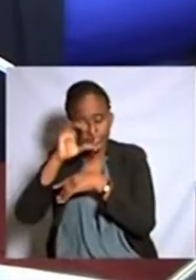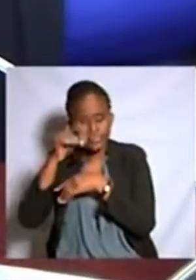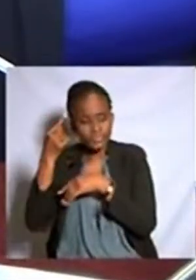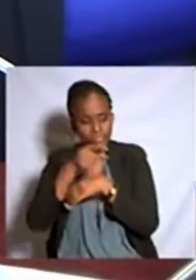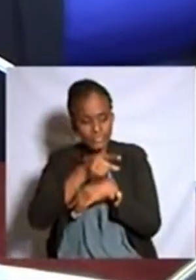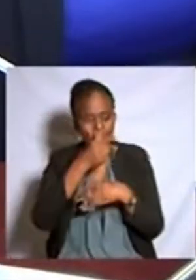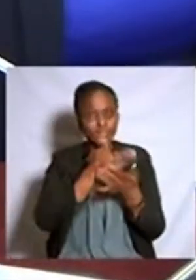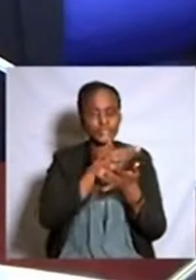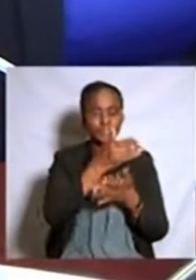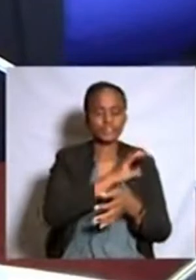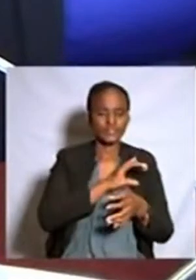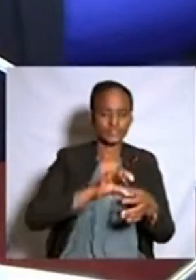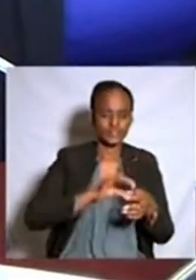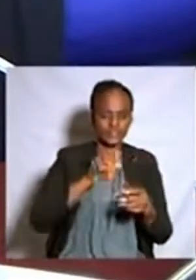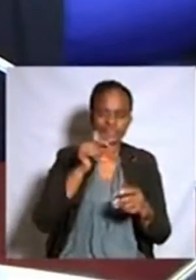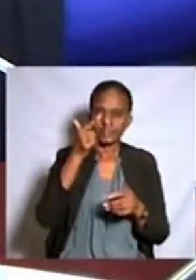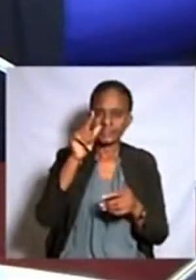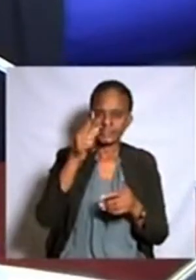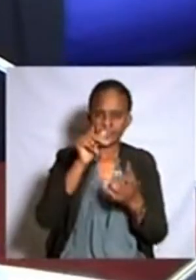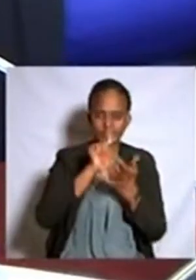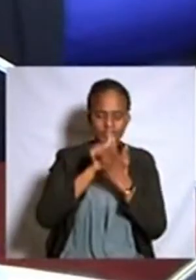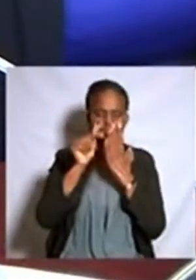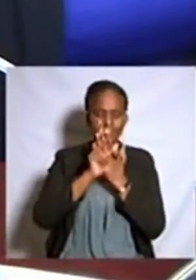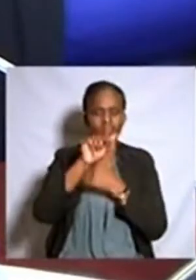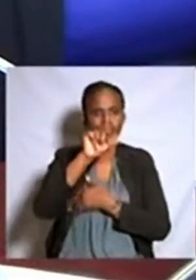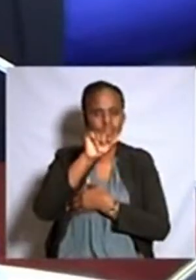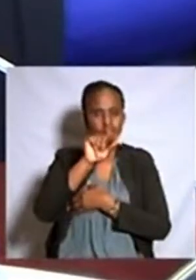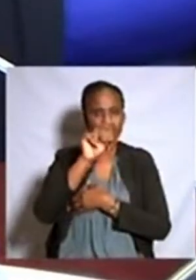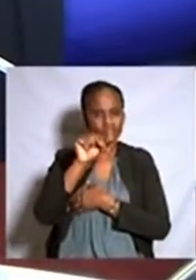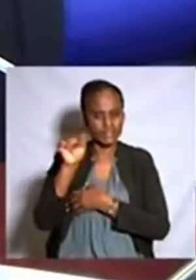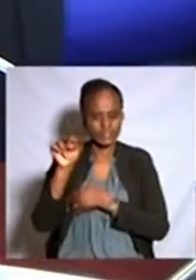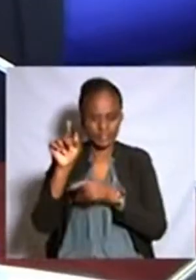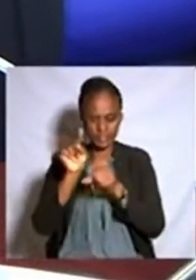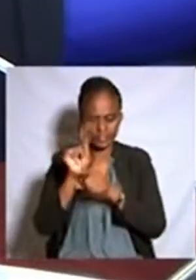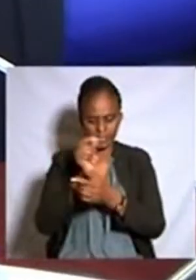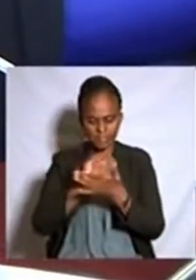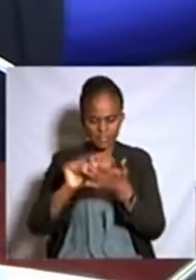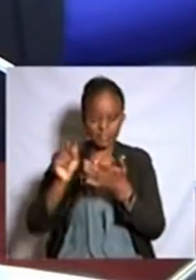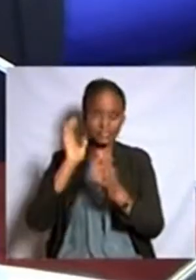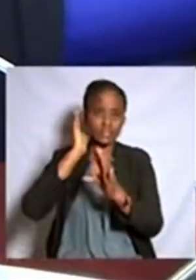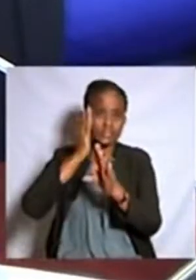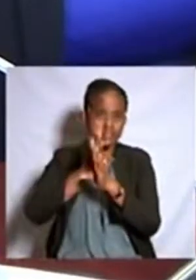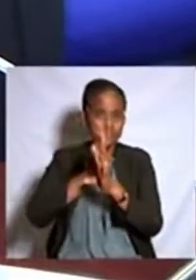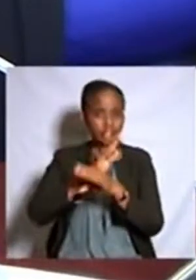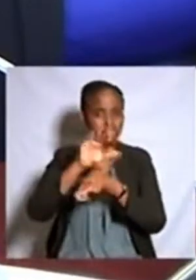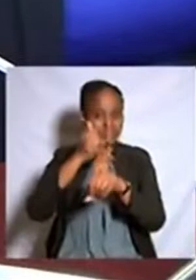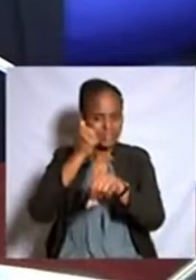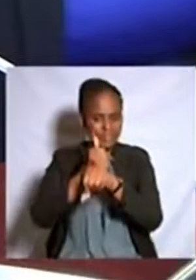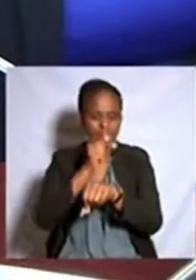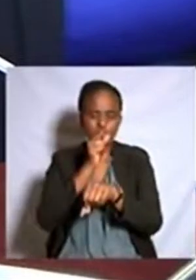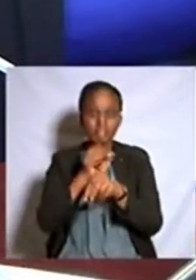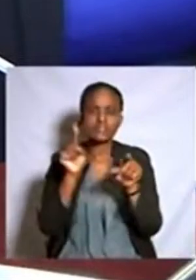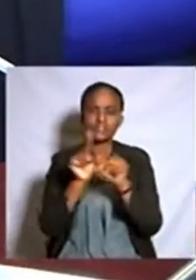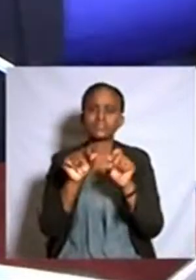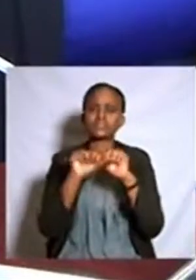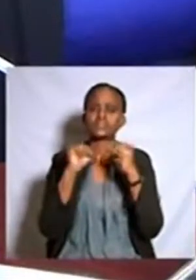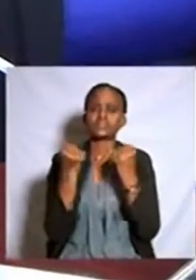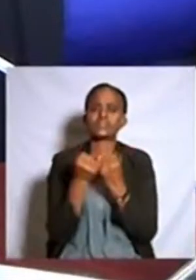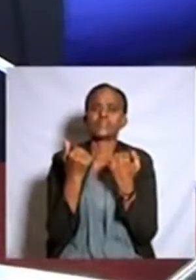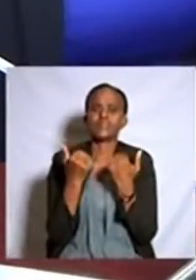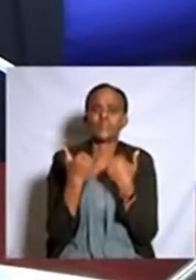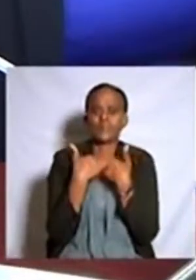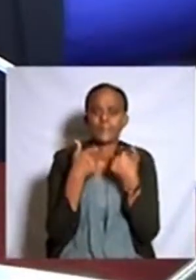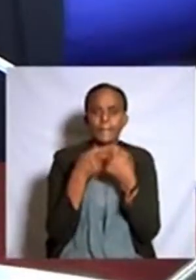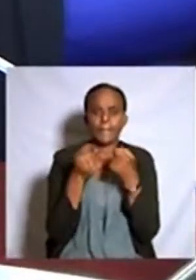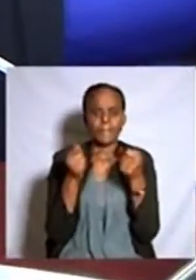and Company on 21st August 2022. They wrote to the council to establish the whereabouts of the title as the society had initially lodged